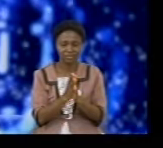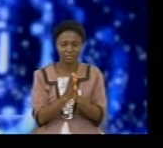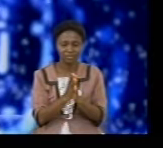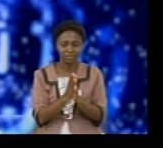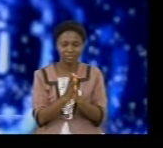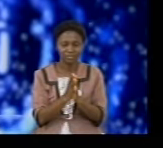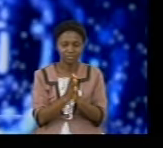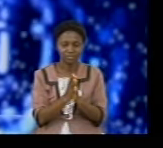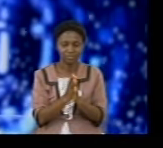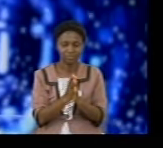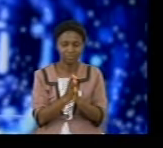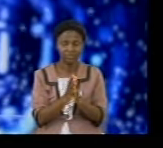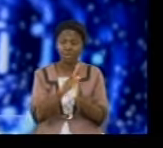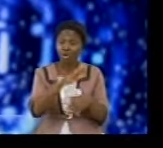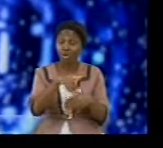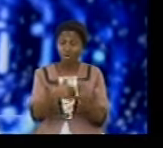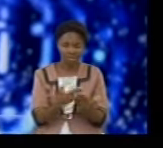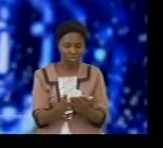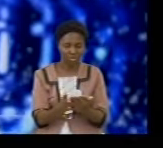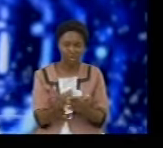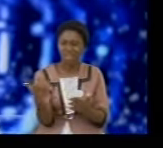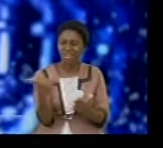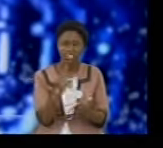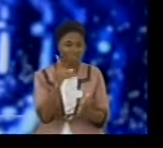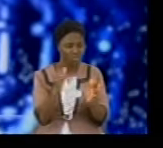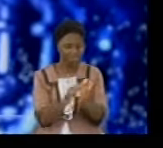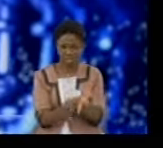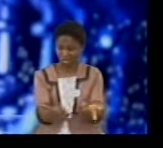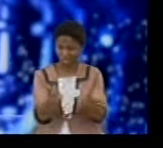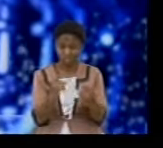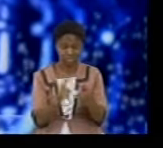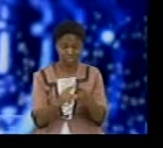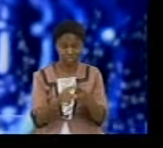All that come unto him, he will in no wise cast out.